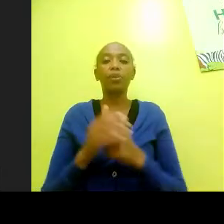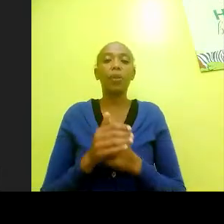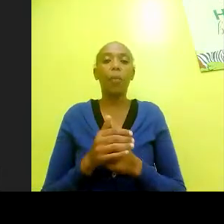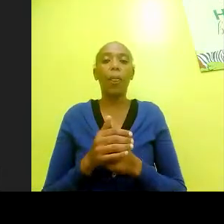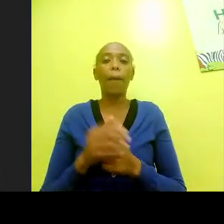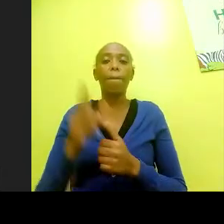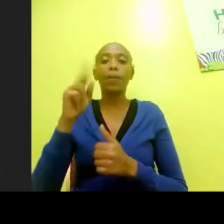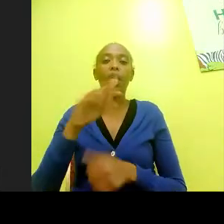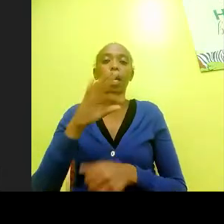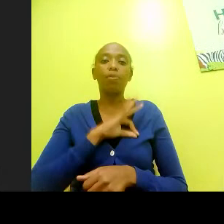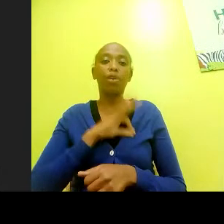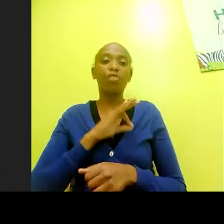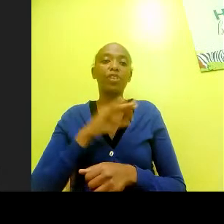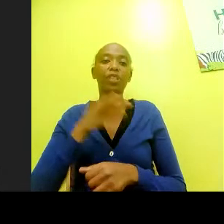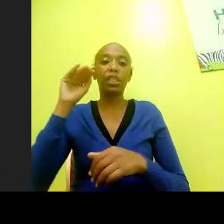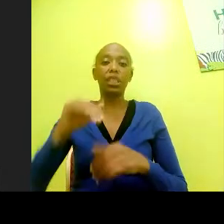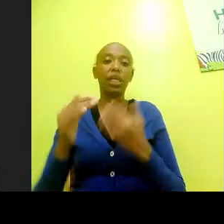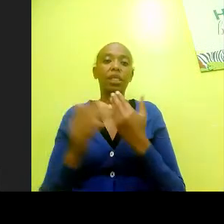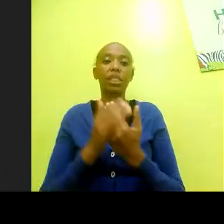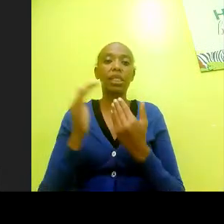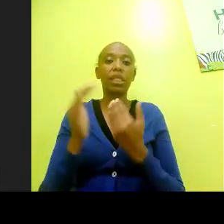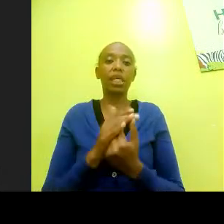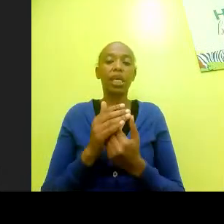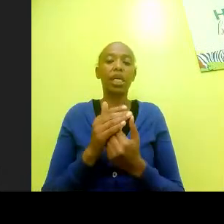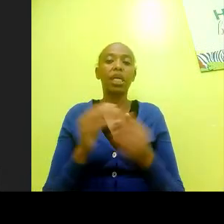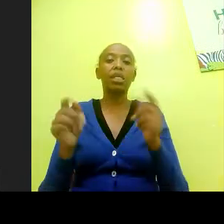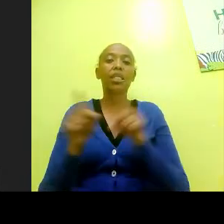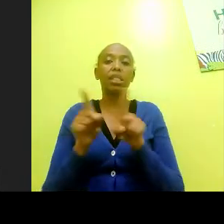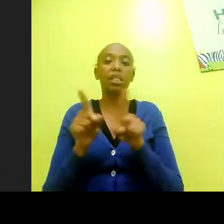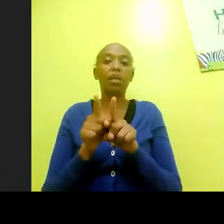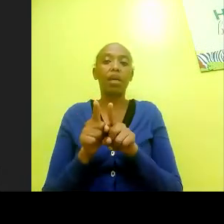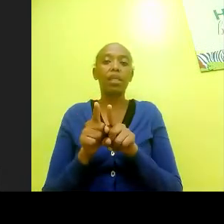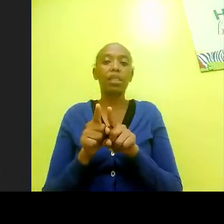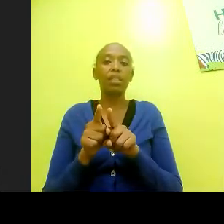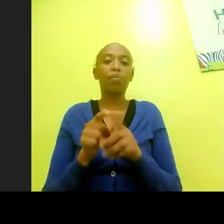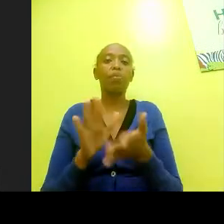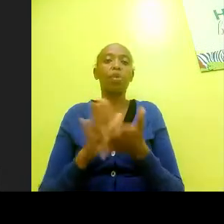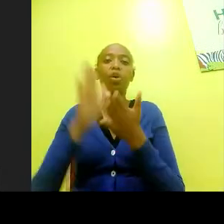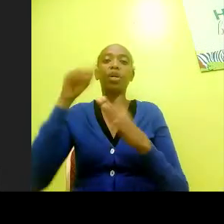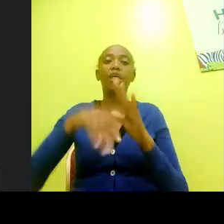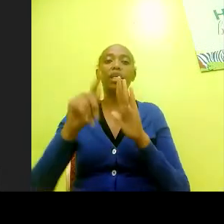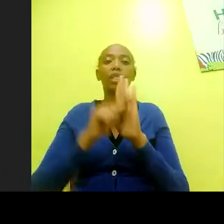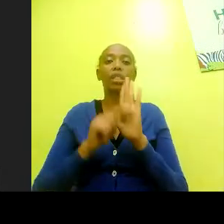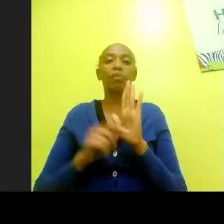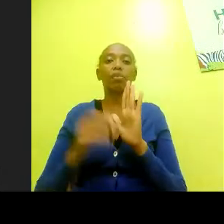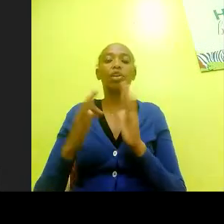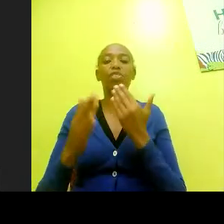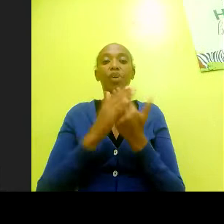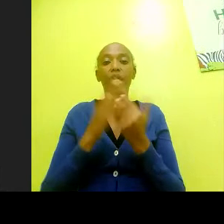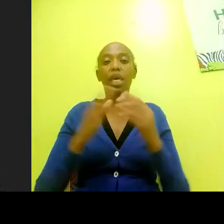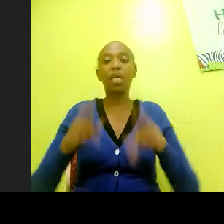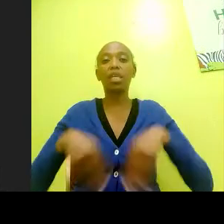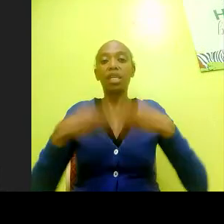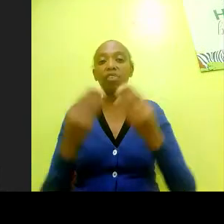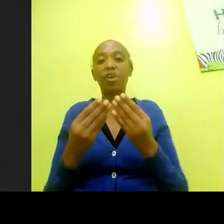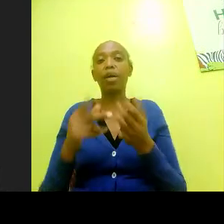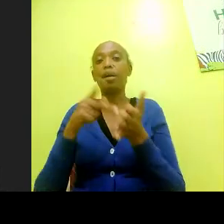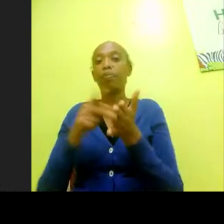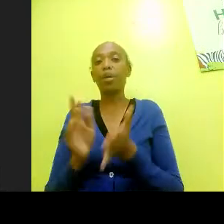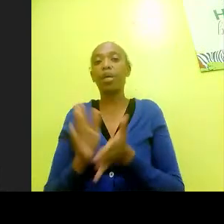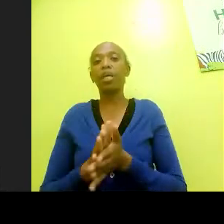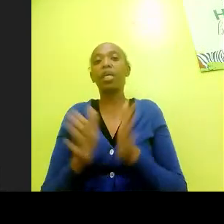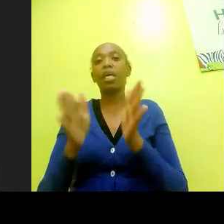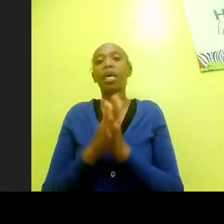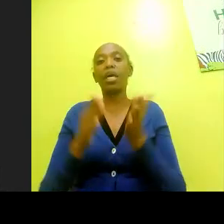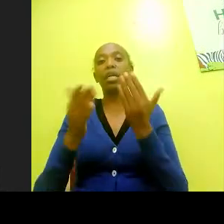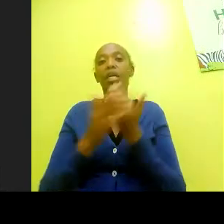nonprofit childcare as being superior in terms of caregiver wages and